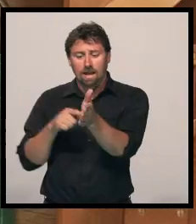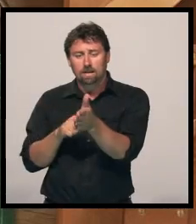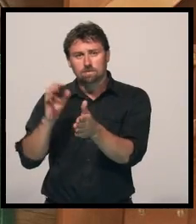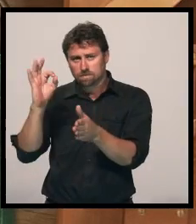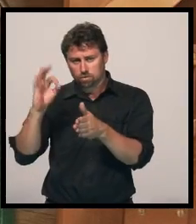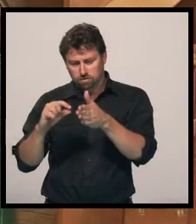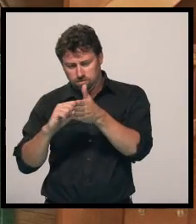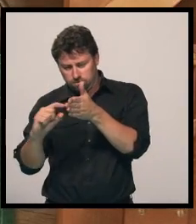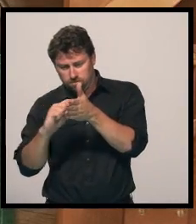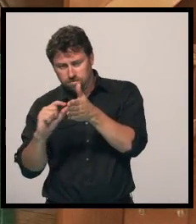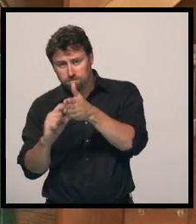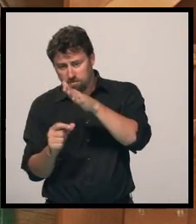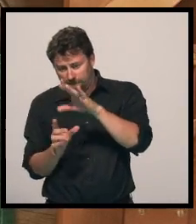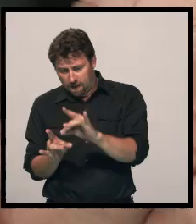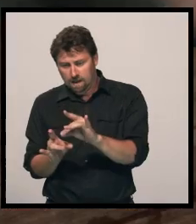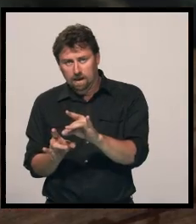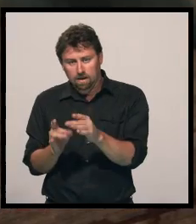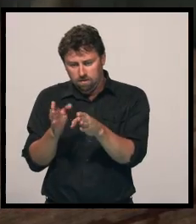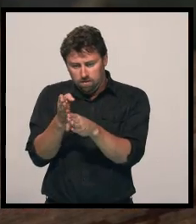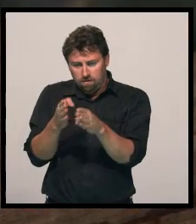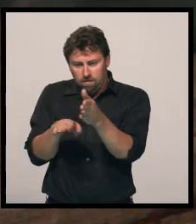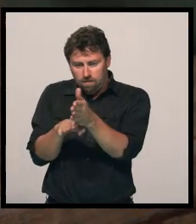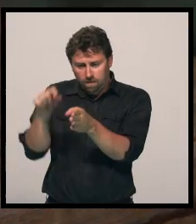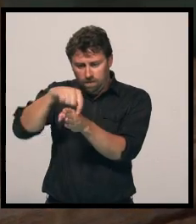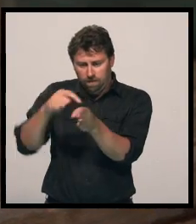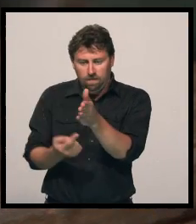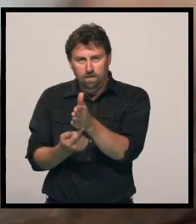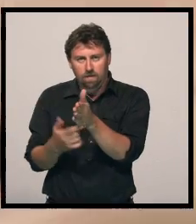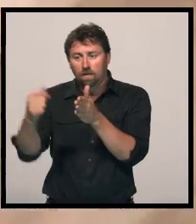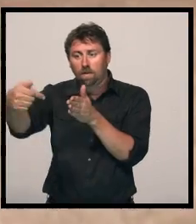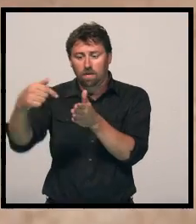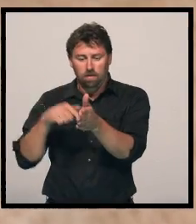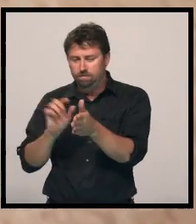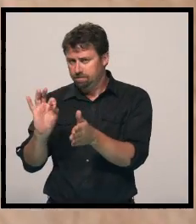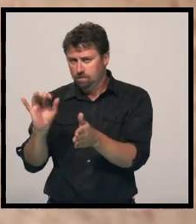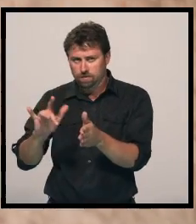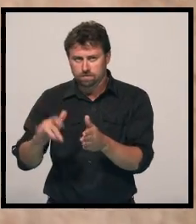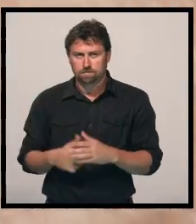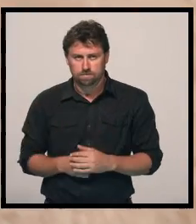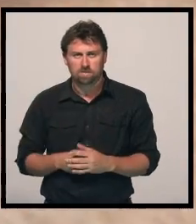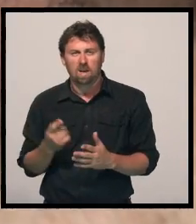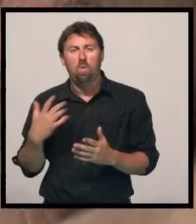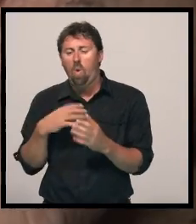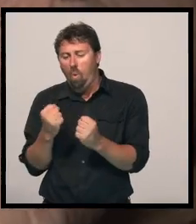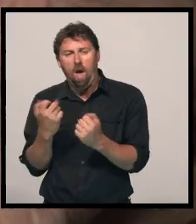Pop that in there. And to hold it in place, a bit of masking tape.